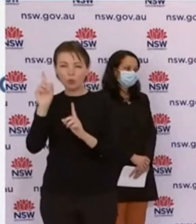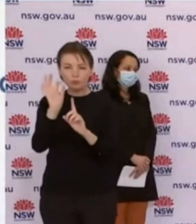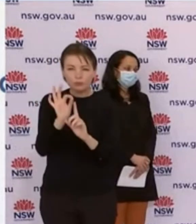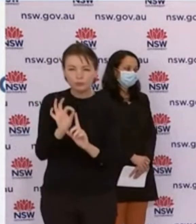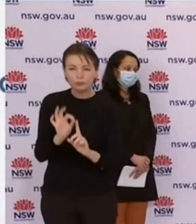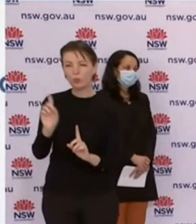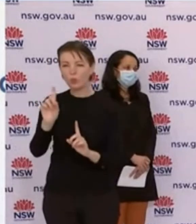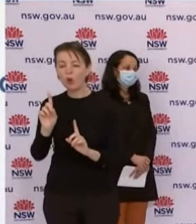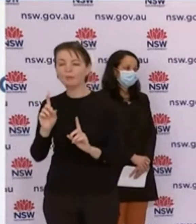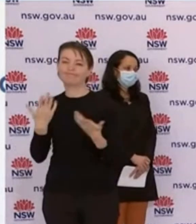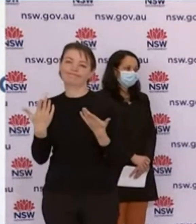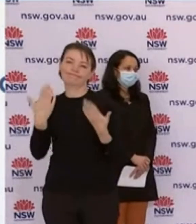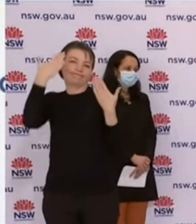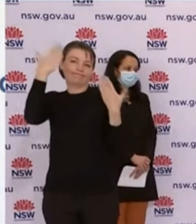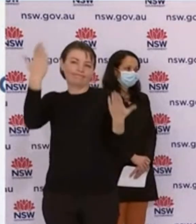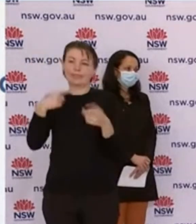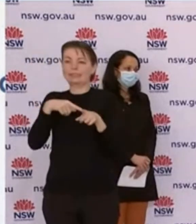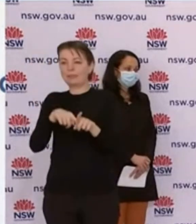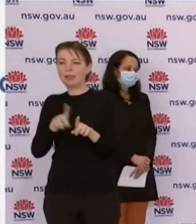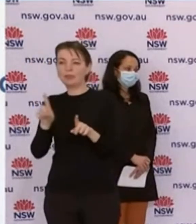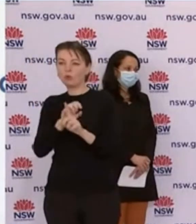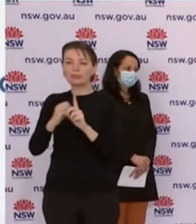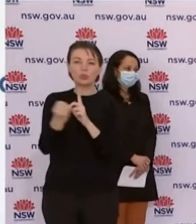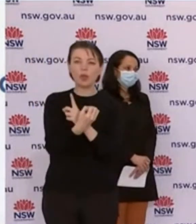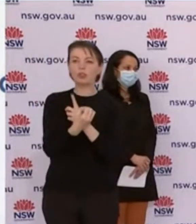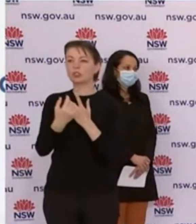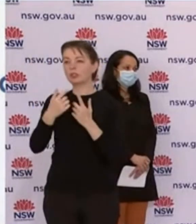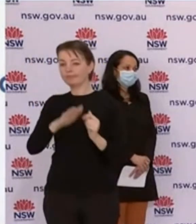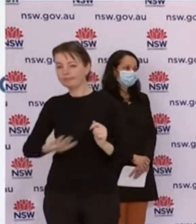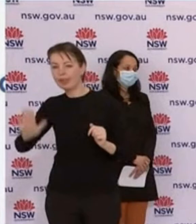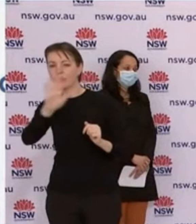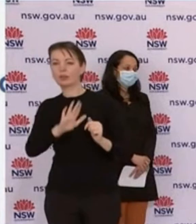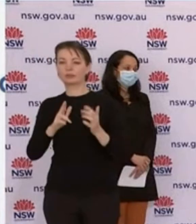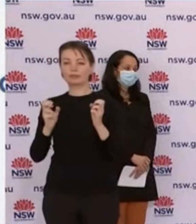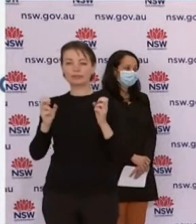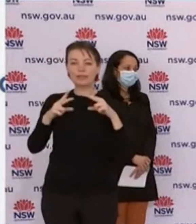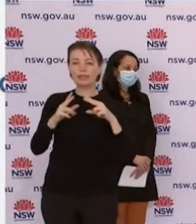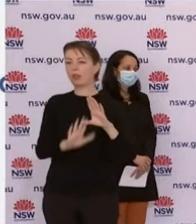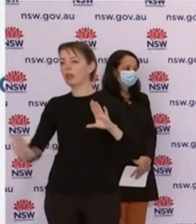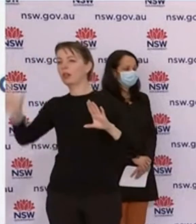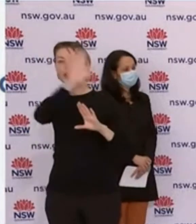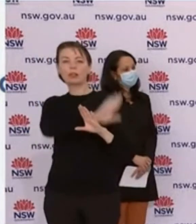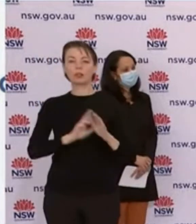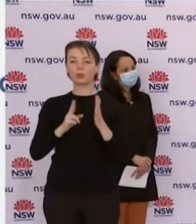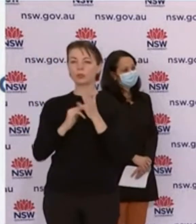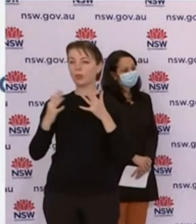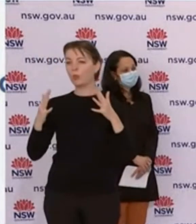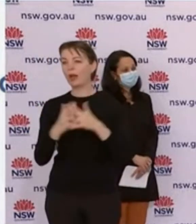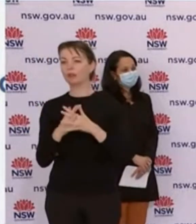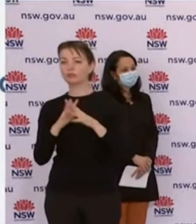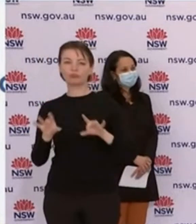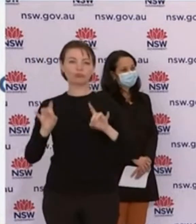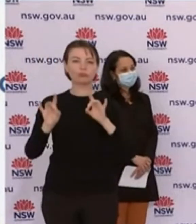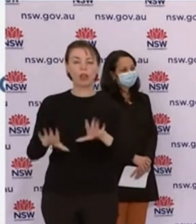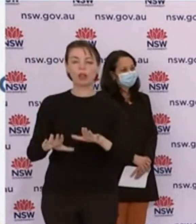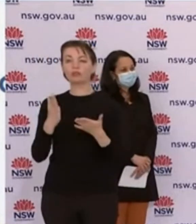is happening around New South Wales, and will depend on what's happening especially in those local government areas of concern. And that's why we really need to make sure that